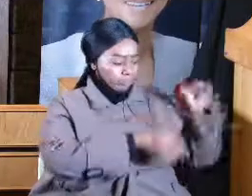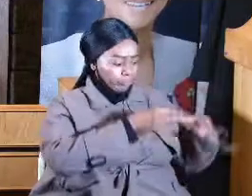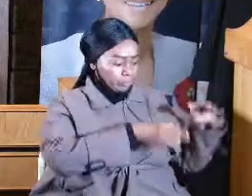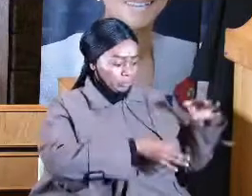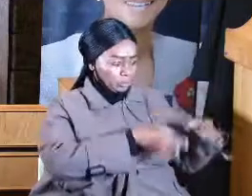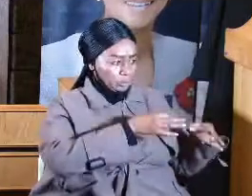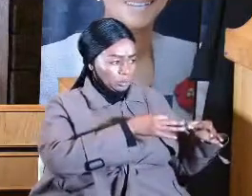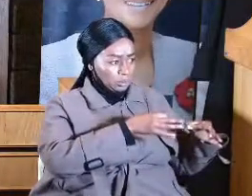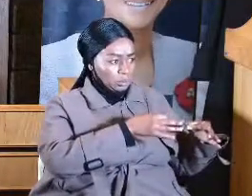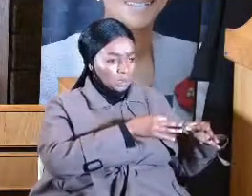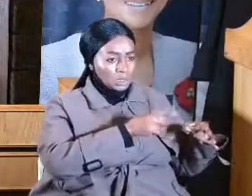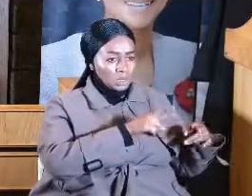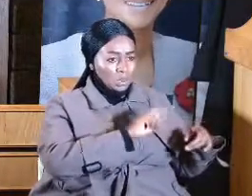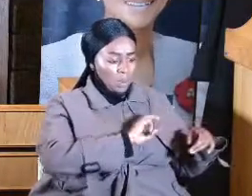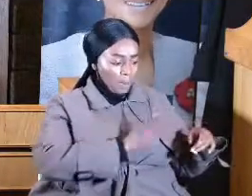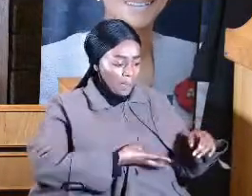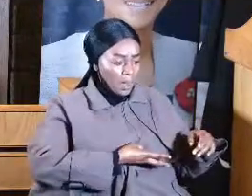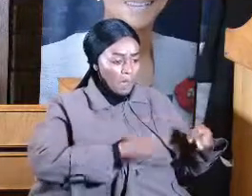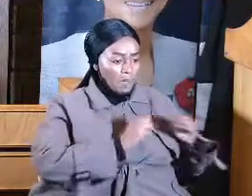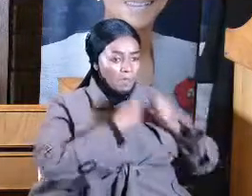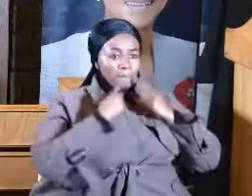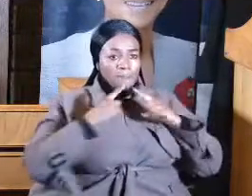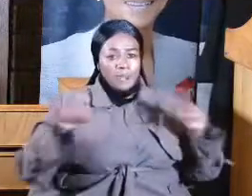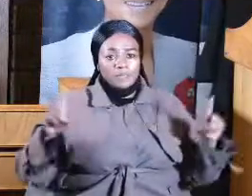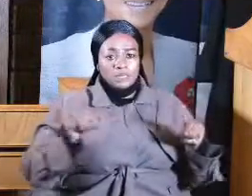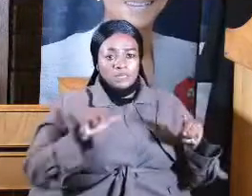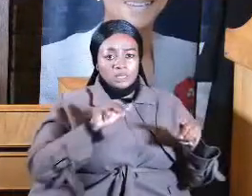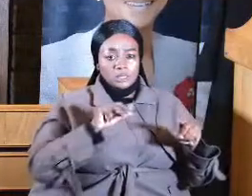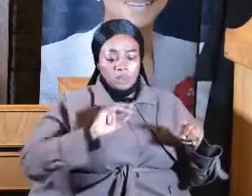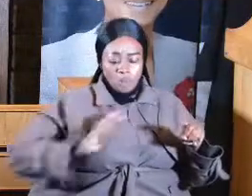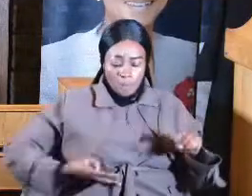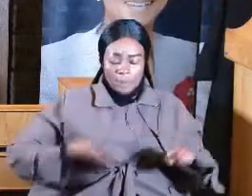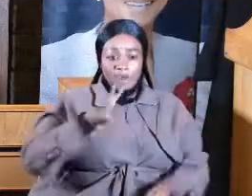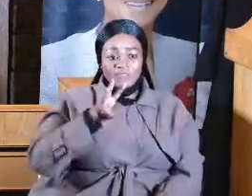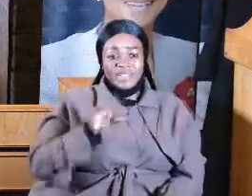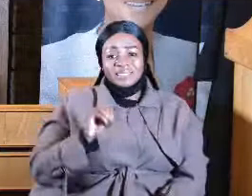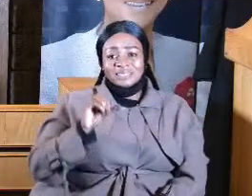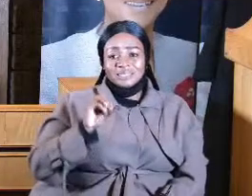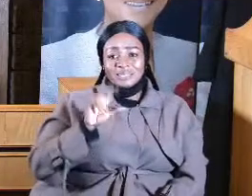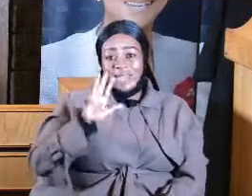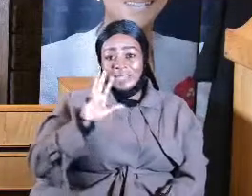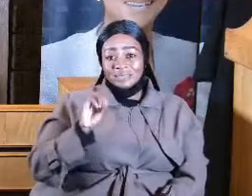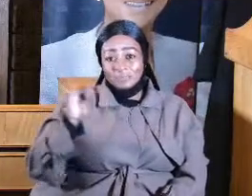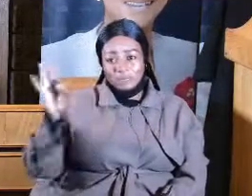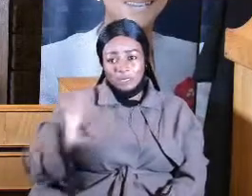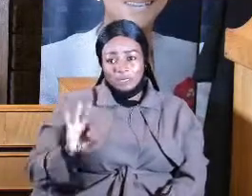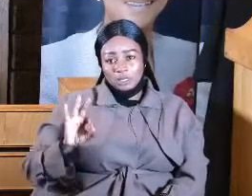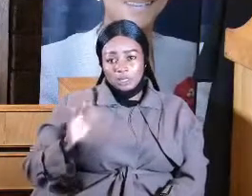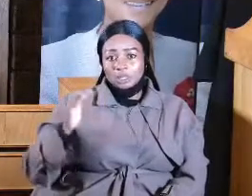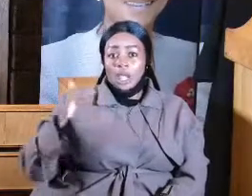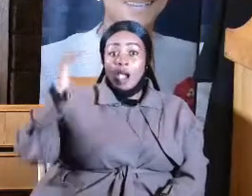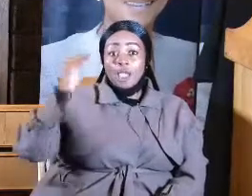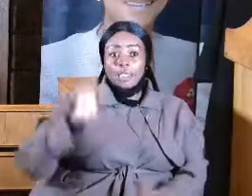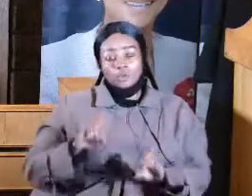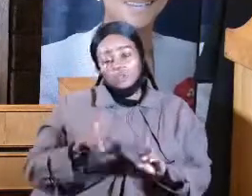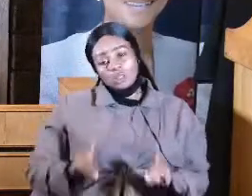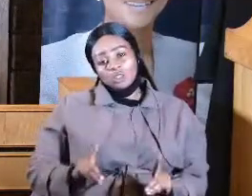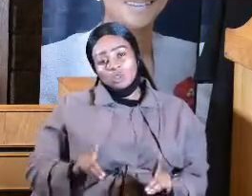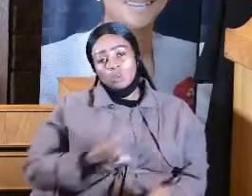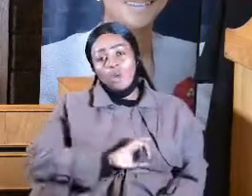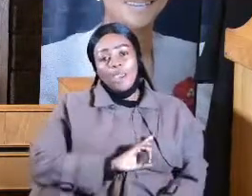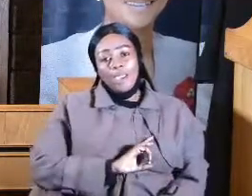women publishing and the women of these 90% where proportion of higher education is that